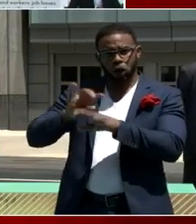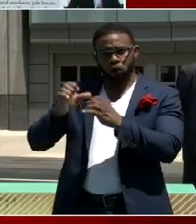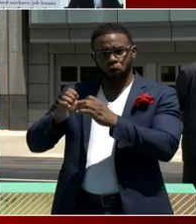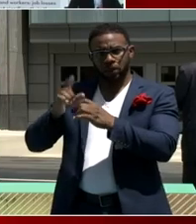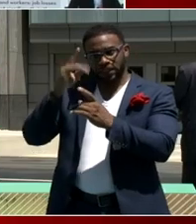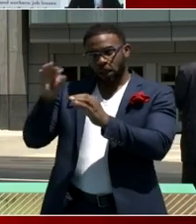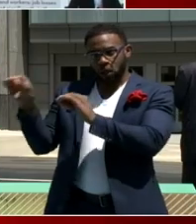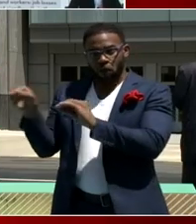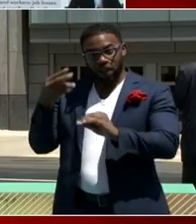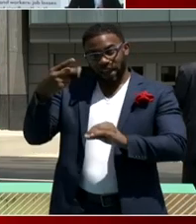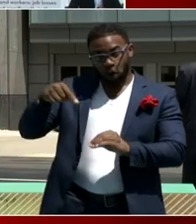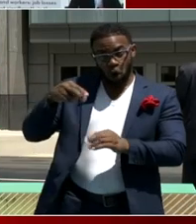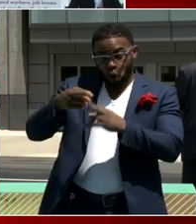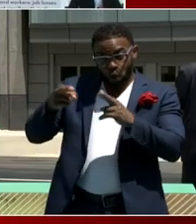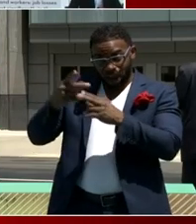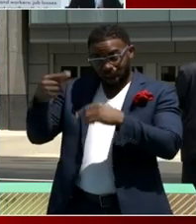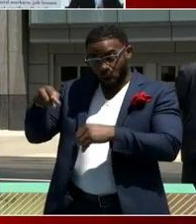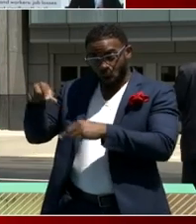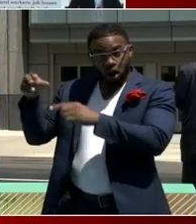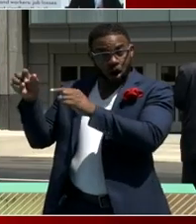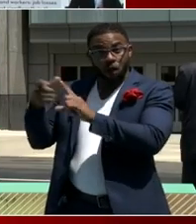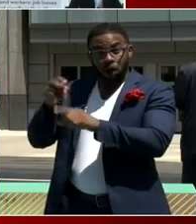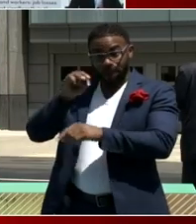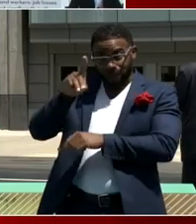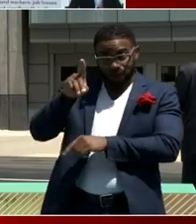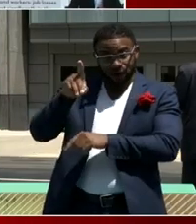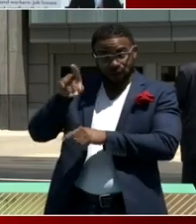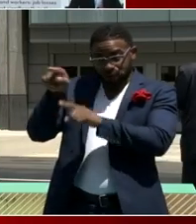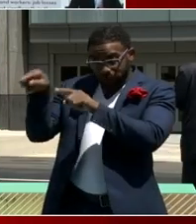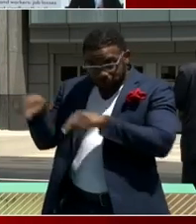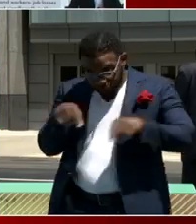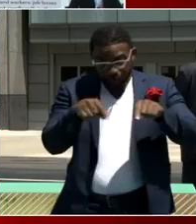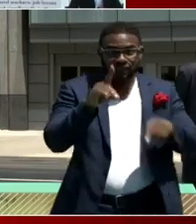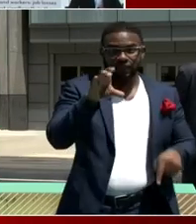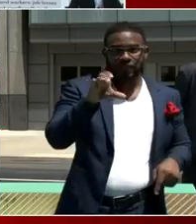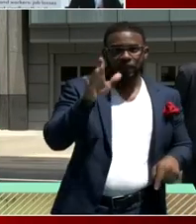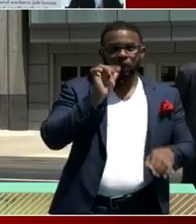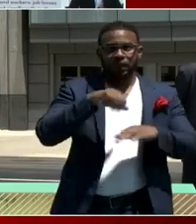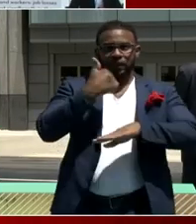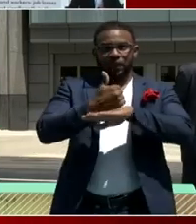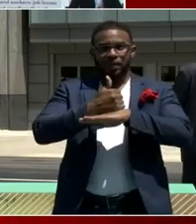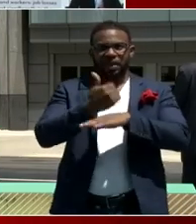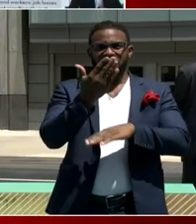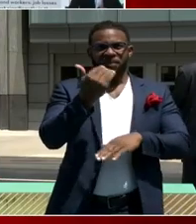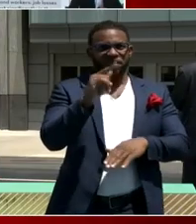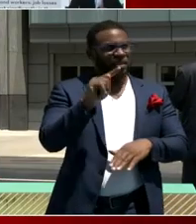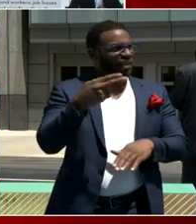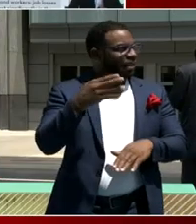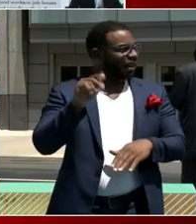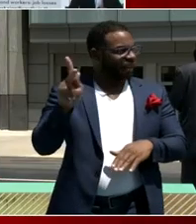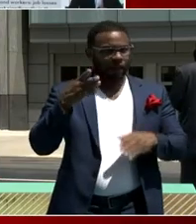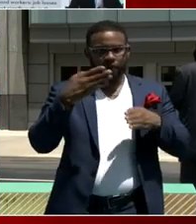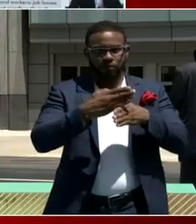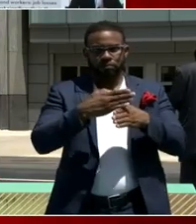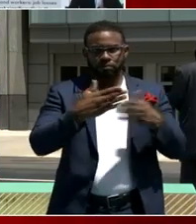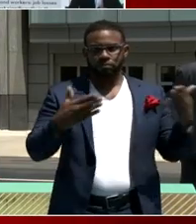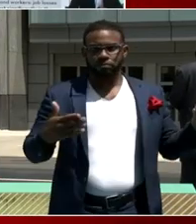its headquarters, its regional headquarters, from Maryland into the district. They're going to be setting up at 15th and K.